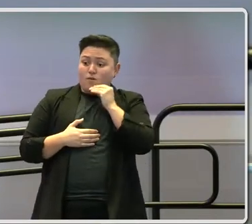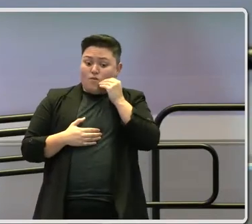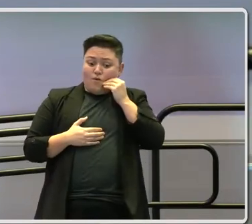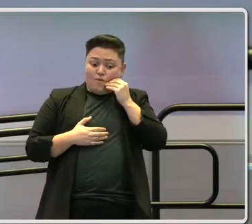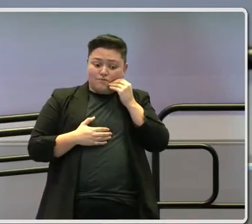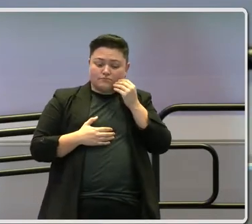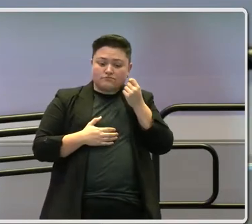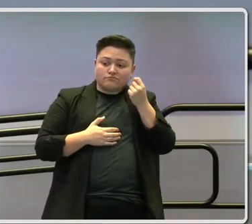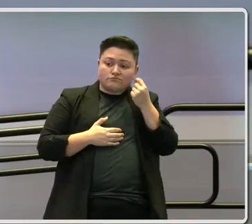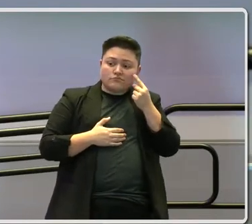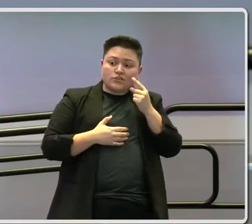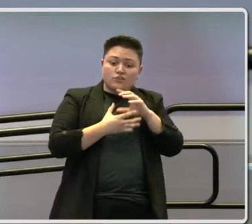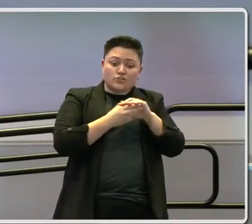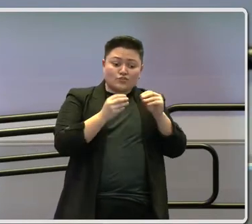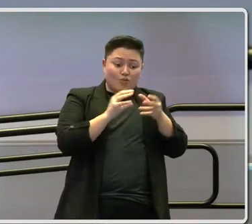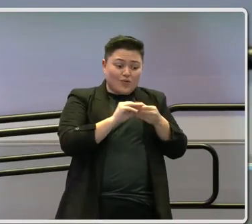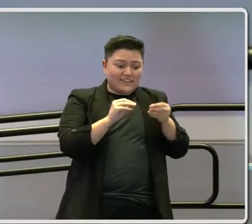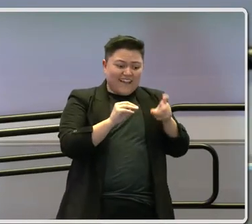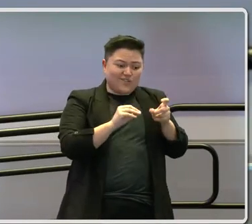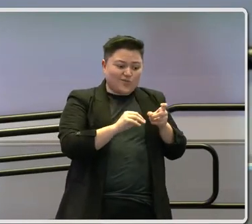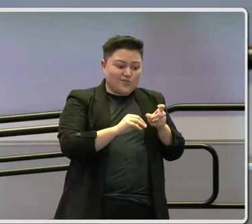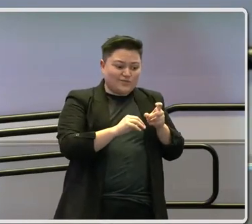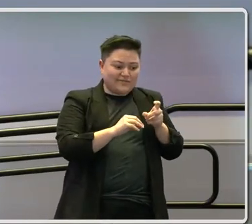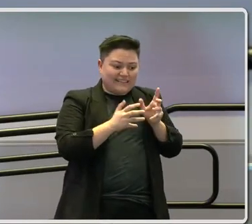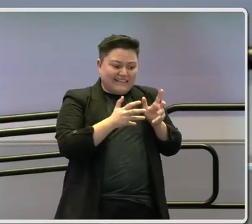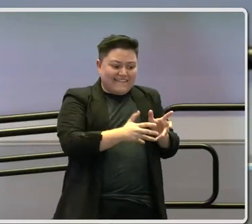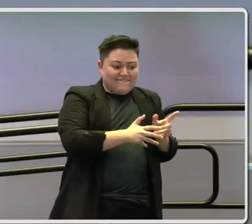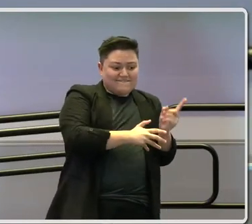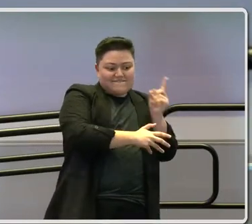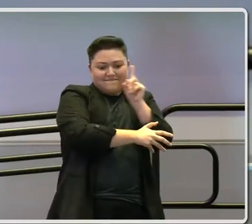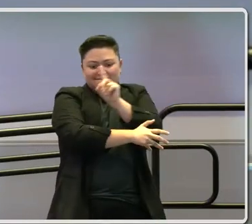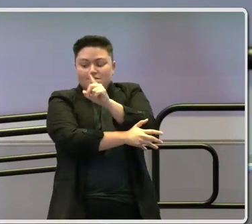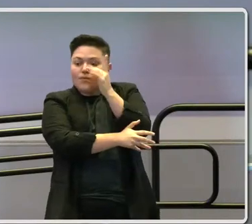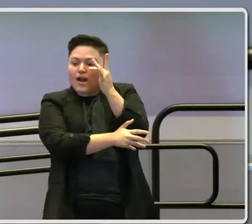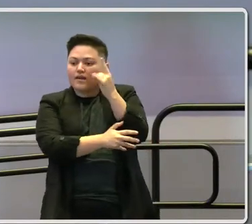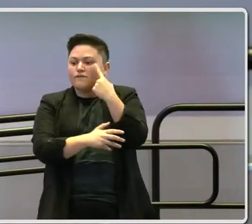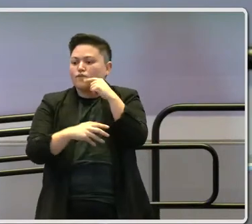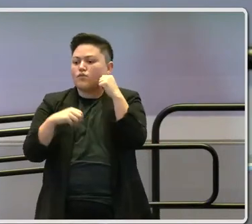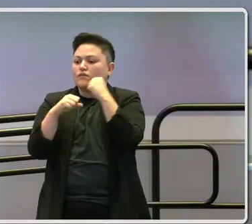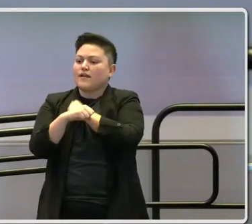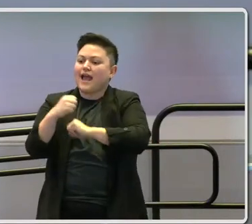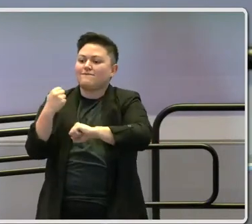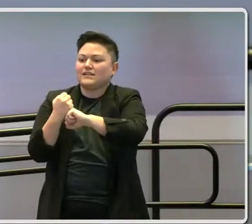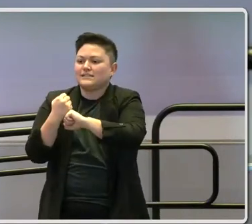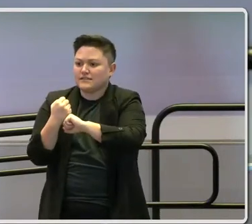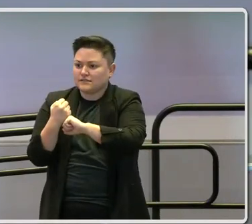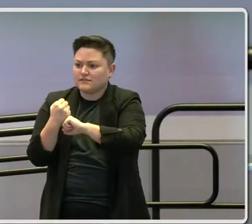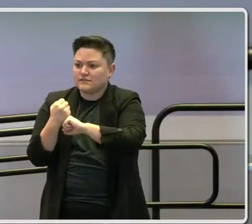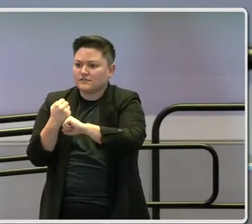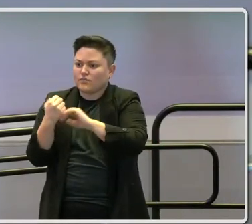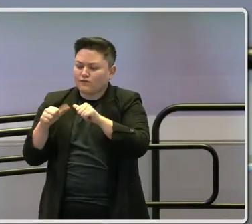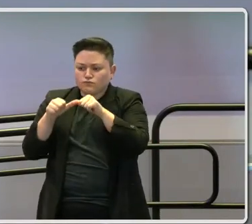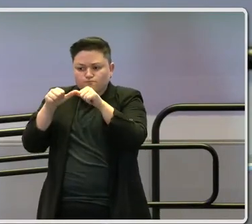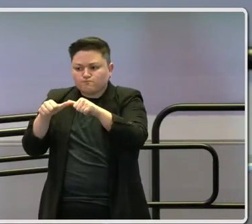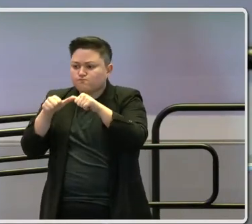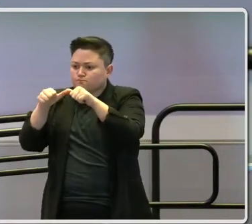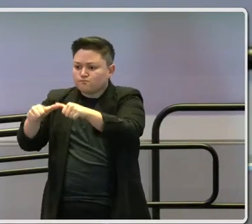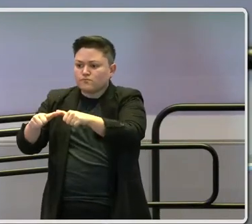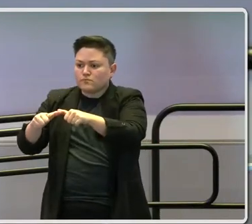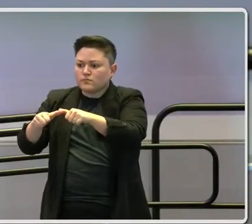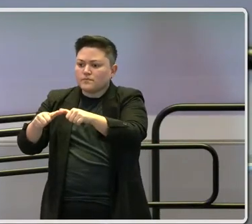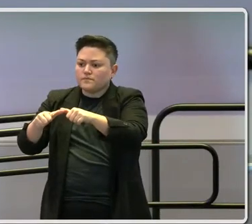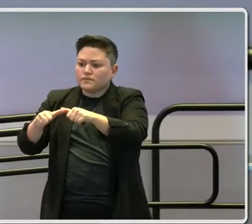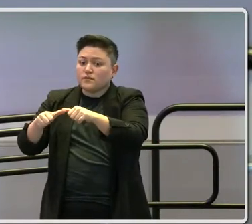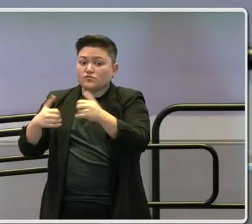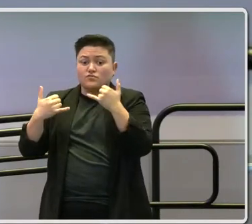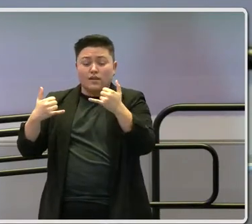our stories for advocacy, not only as a theme for accreditation, but as an ongoing community of practice. As I look